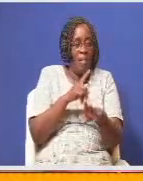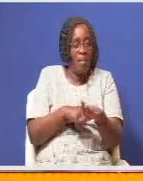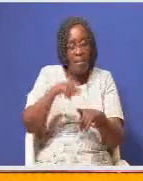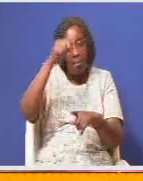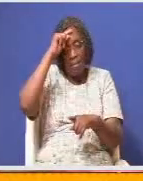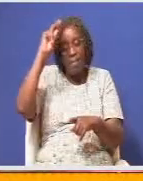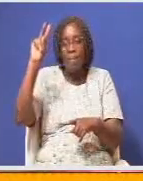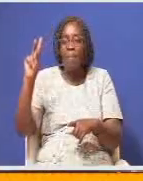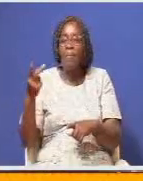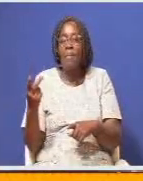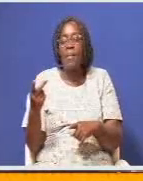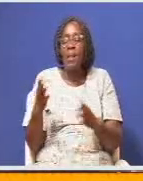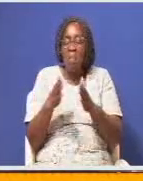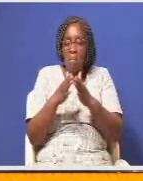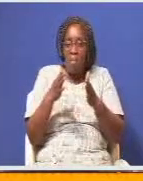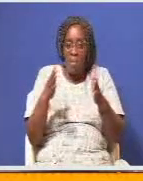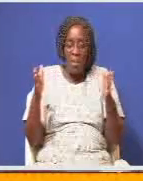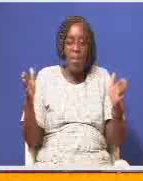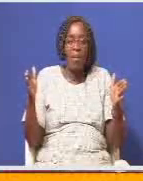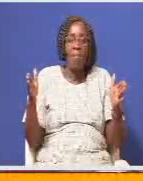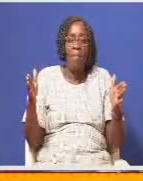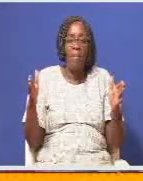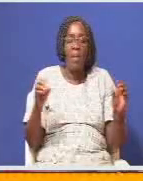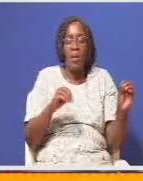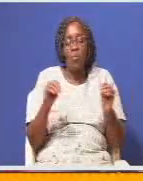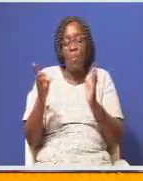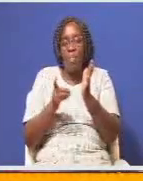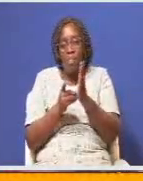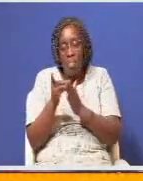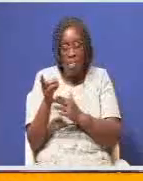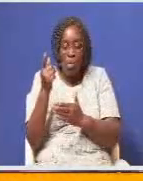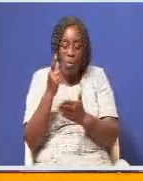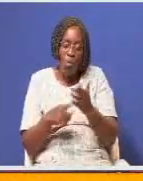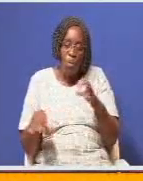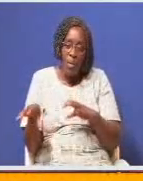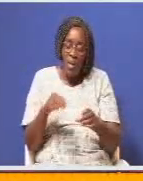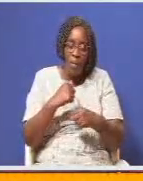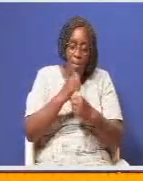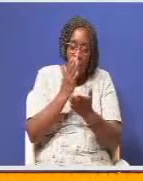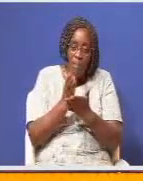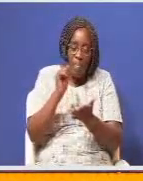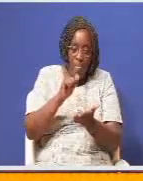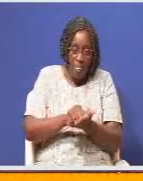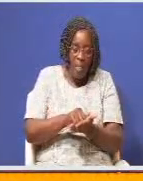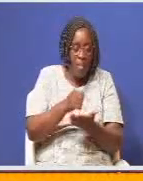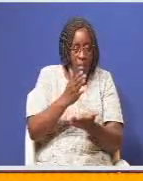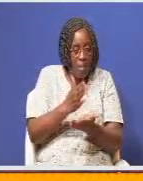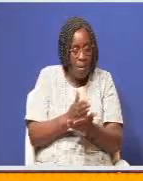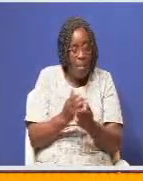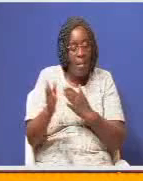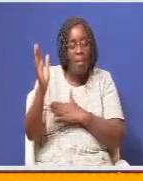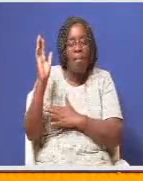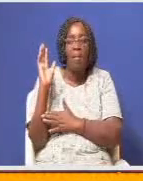dhirikare Kenya ikukandura kontuko na wiki maendeleo nao. What are you doing to make sure or to guarantee them that